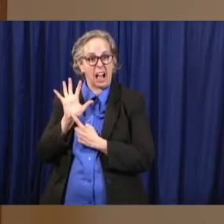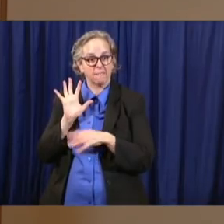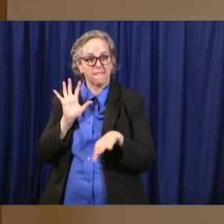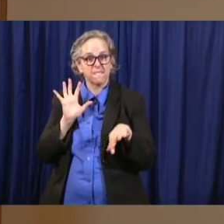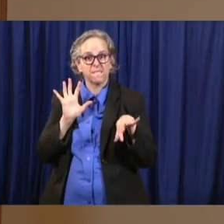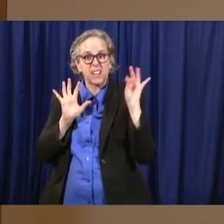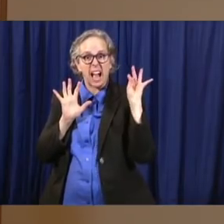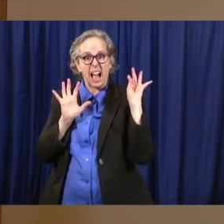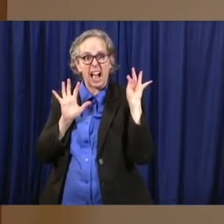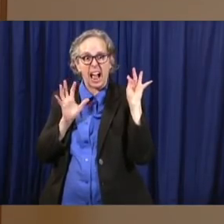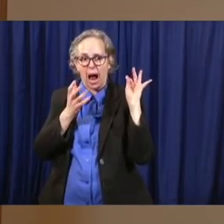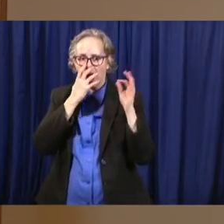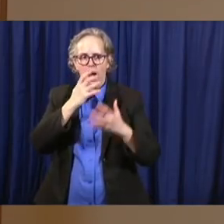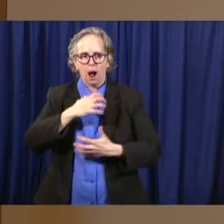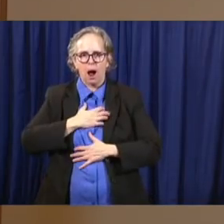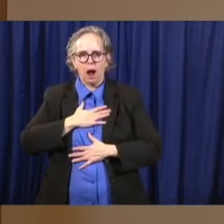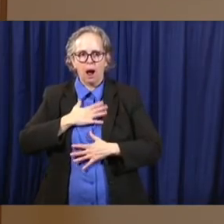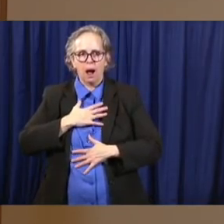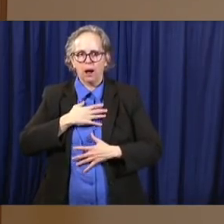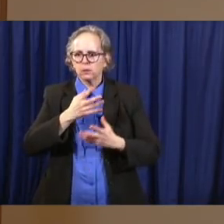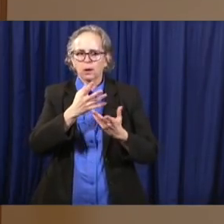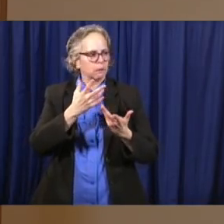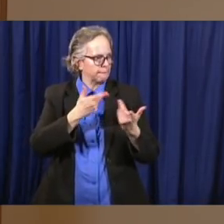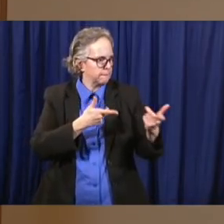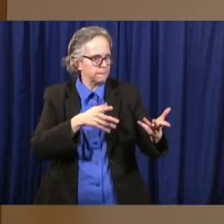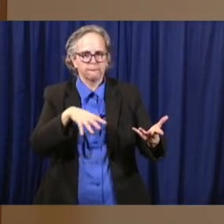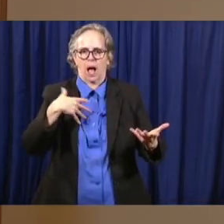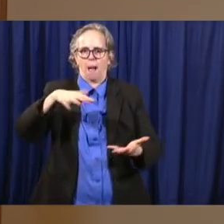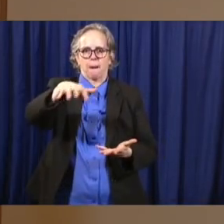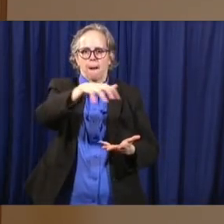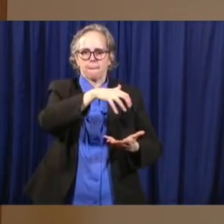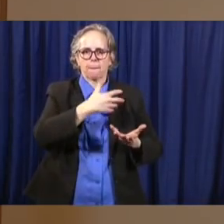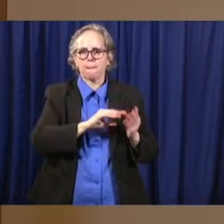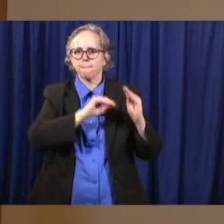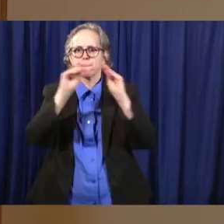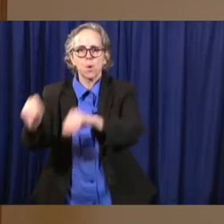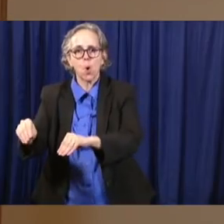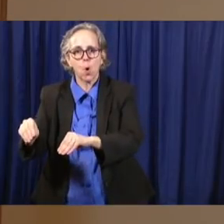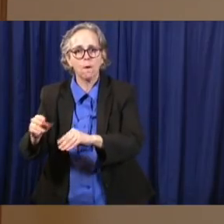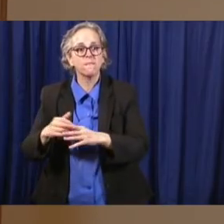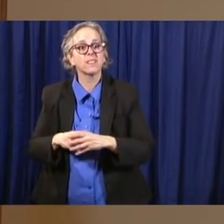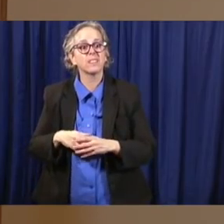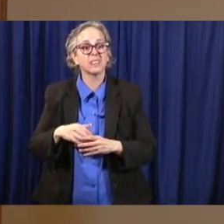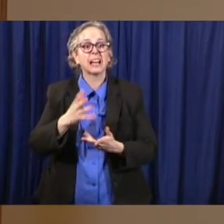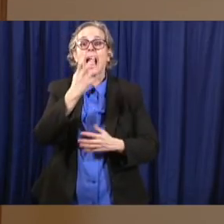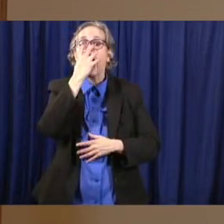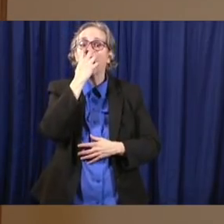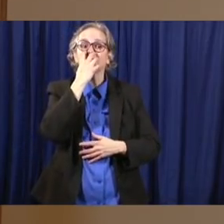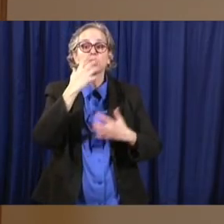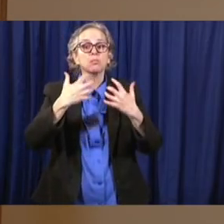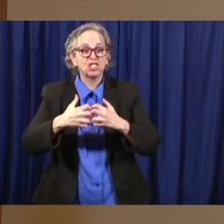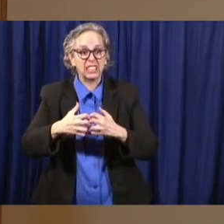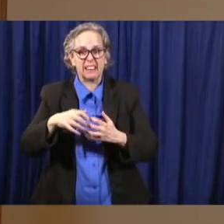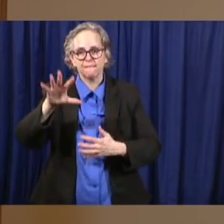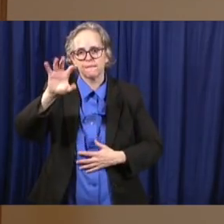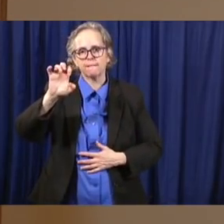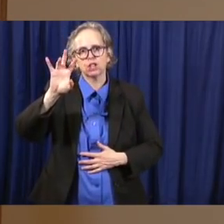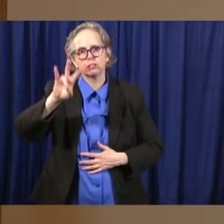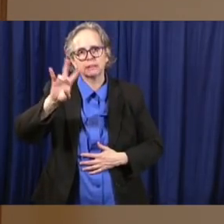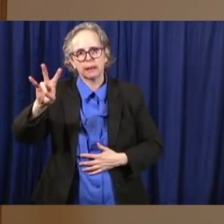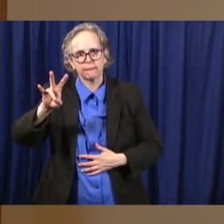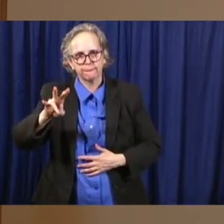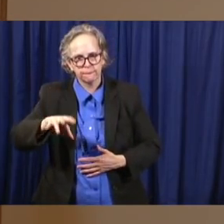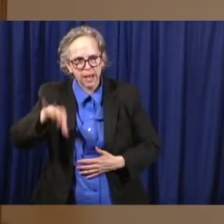where they are needed. We found 577 anesthetic machines. We have BiPAP, CPAP, and